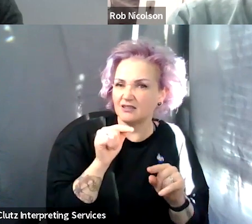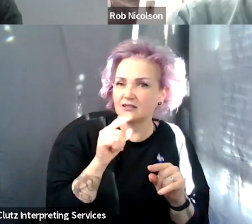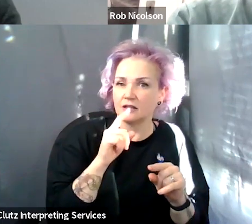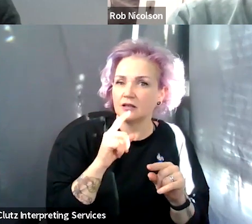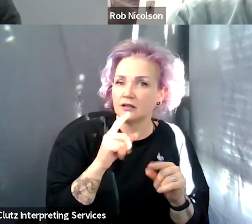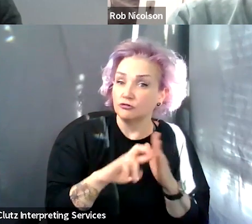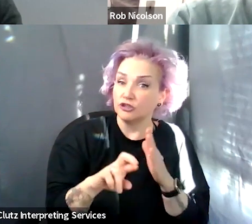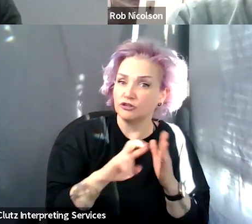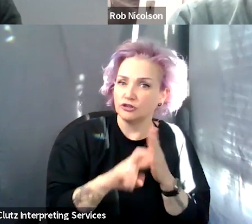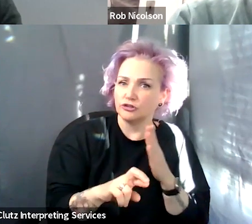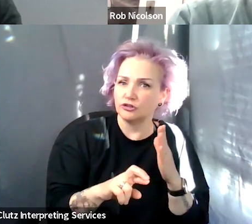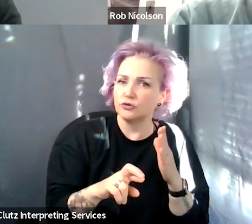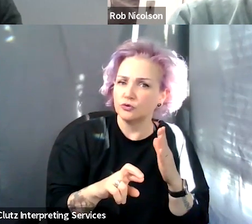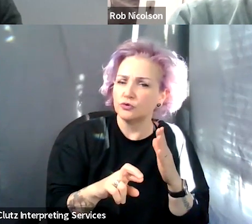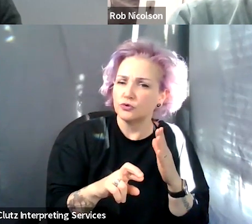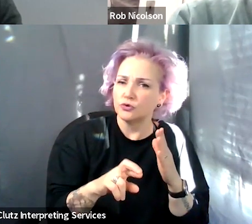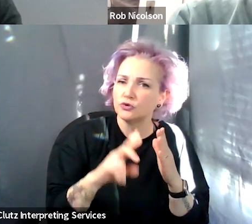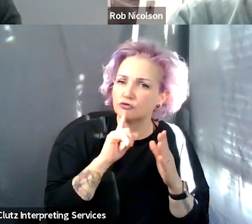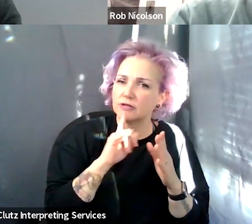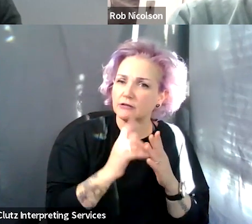neurodevelopmental disorders?